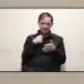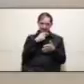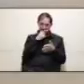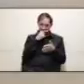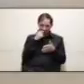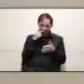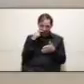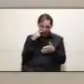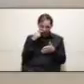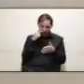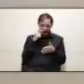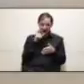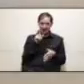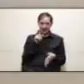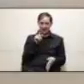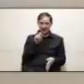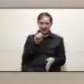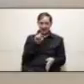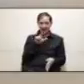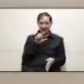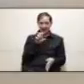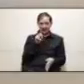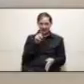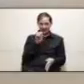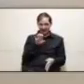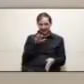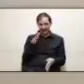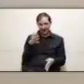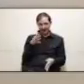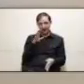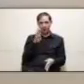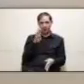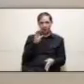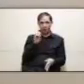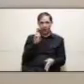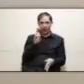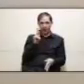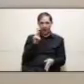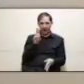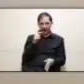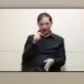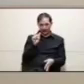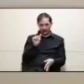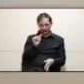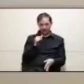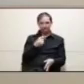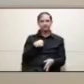is Honorable Talento Gupega. Chair, the Auditor General,